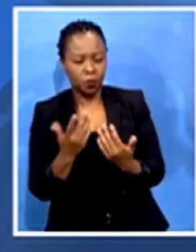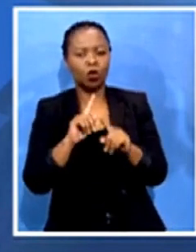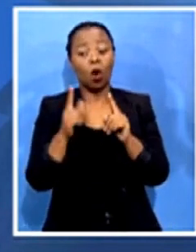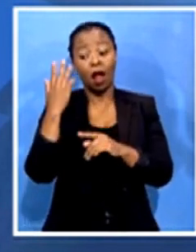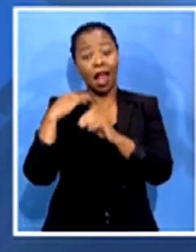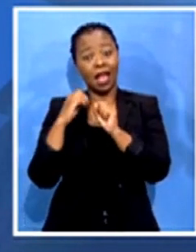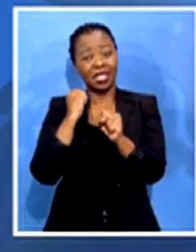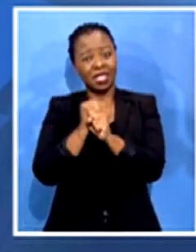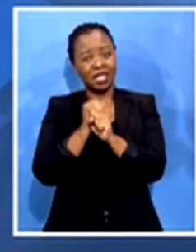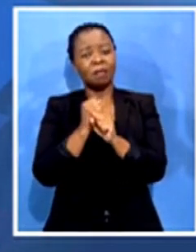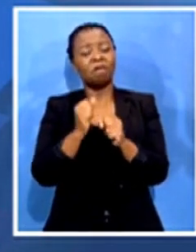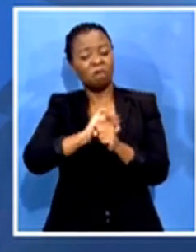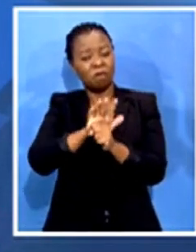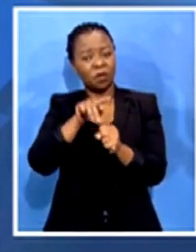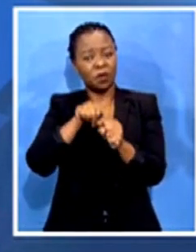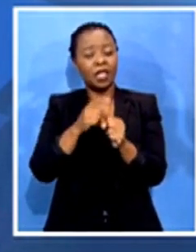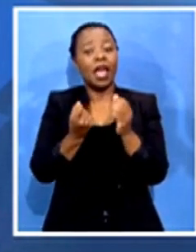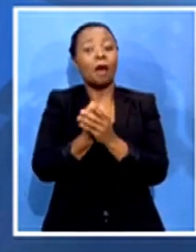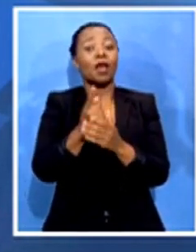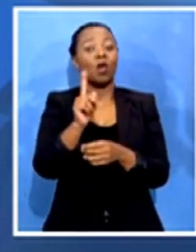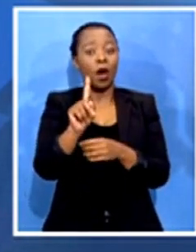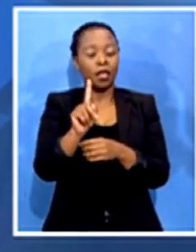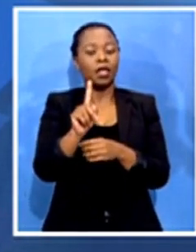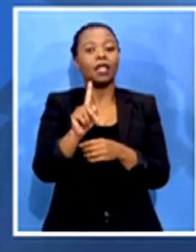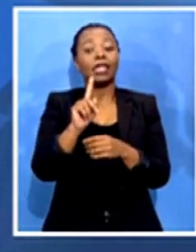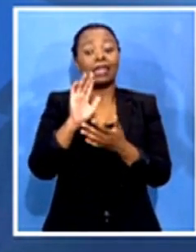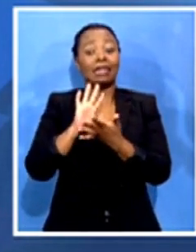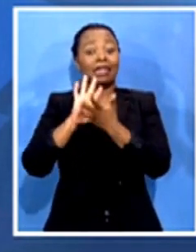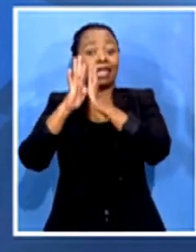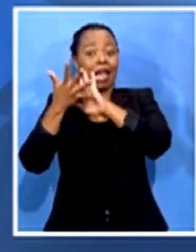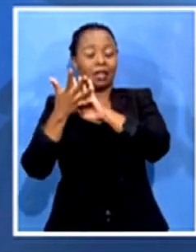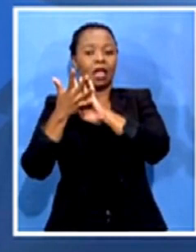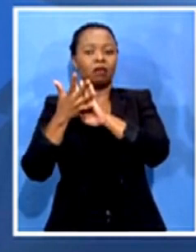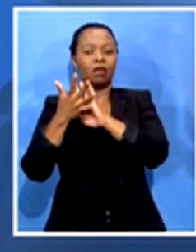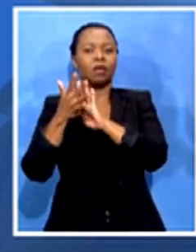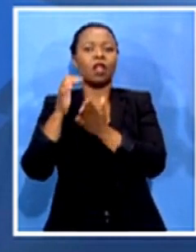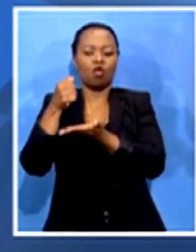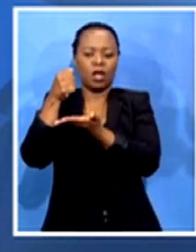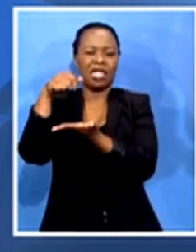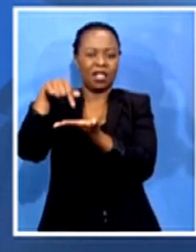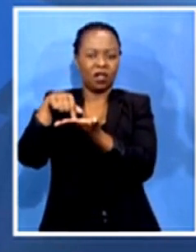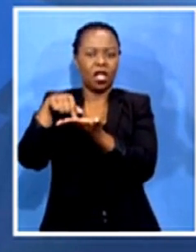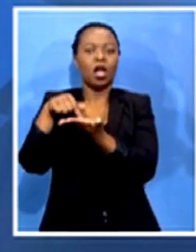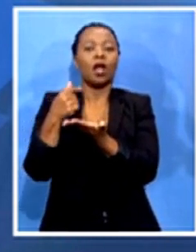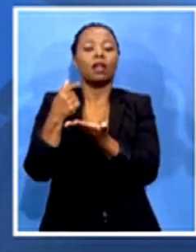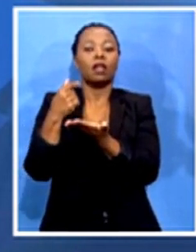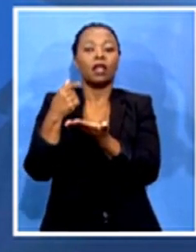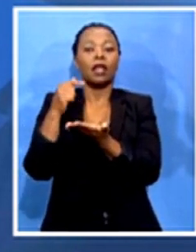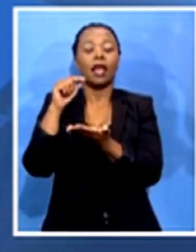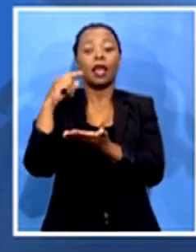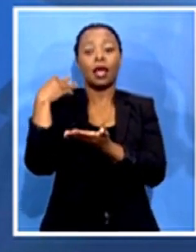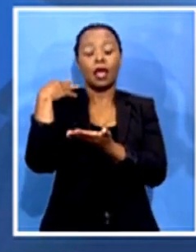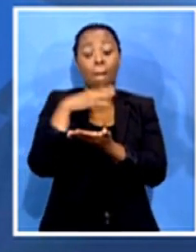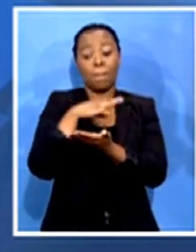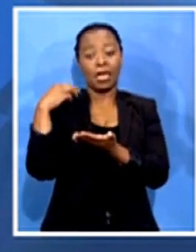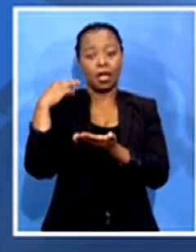part of the disaster relief, there was an extension by the minister for all the grant recipients